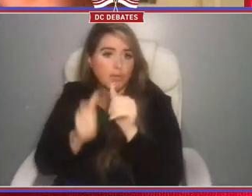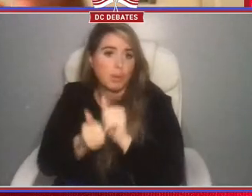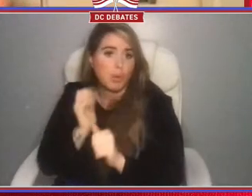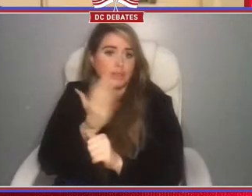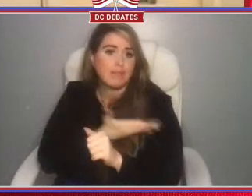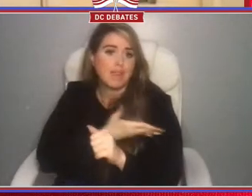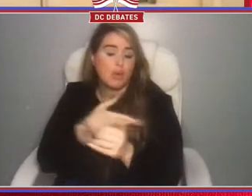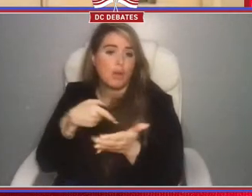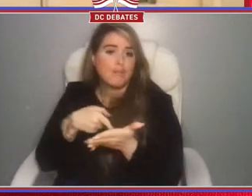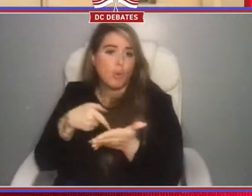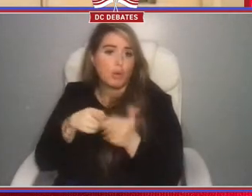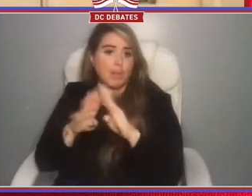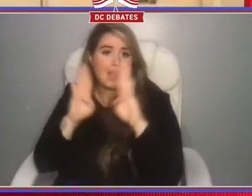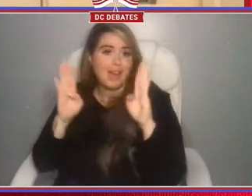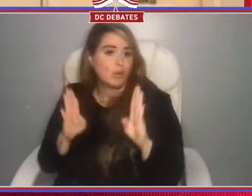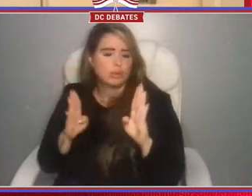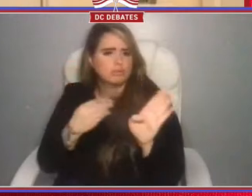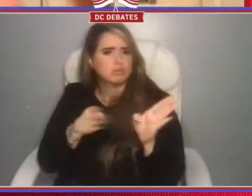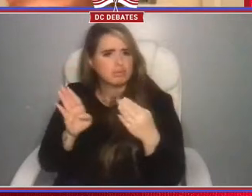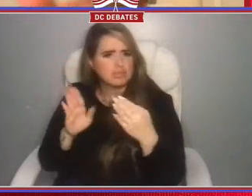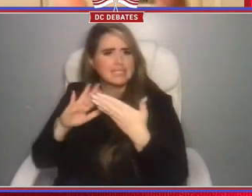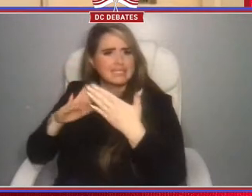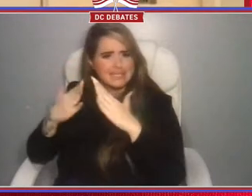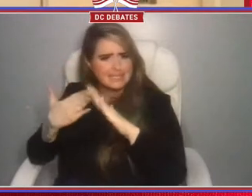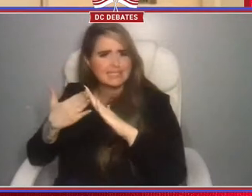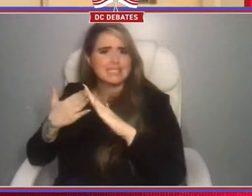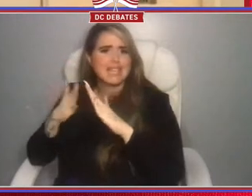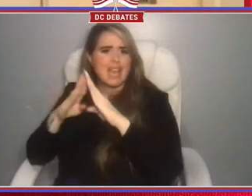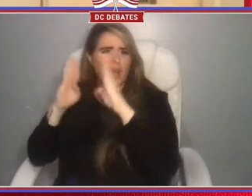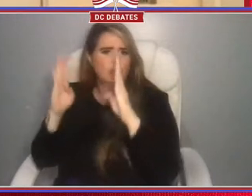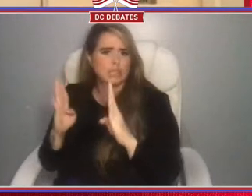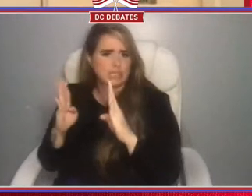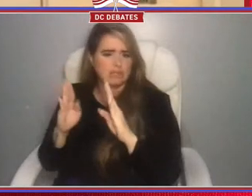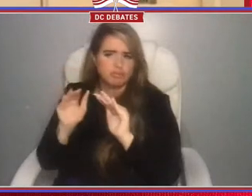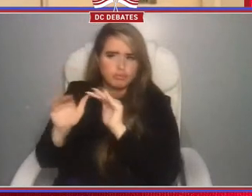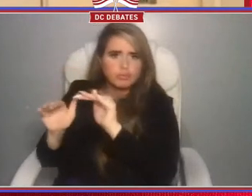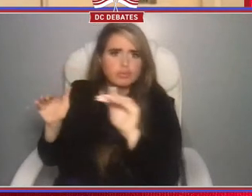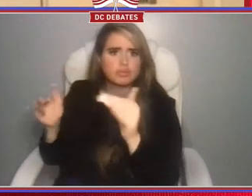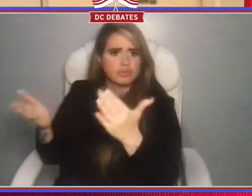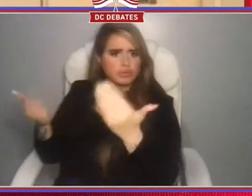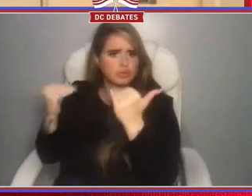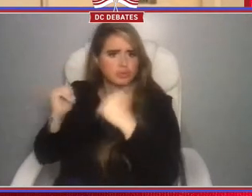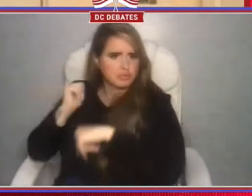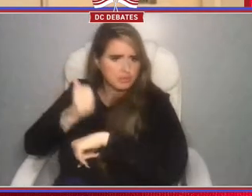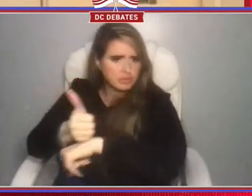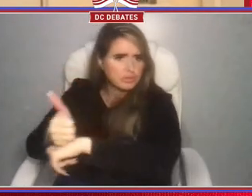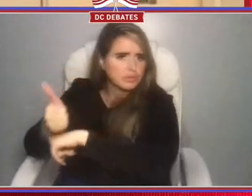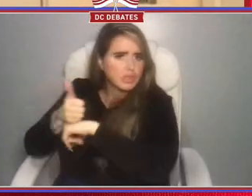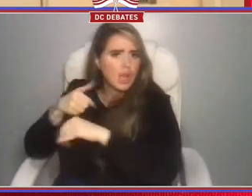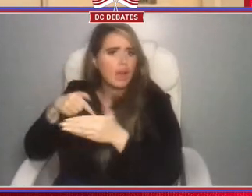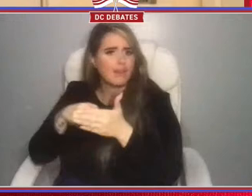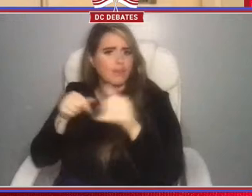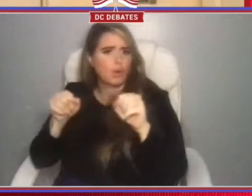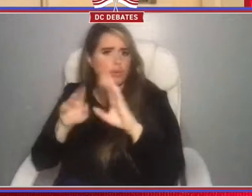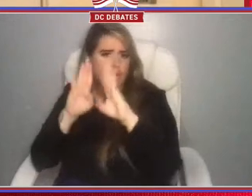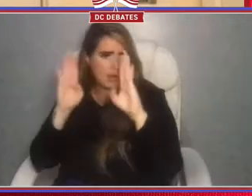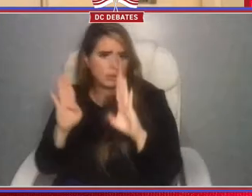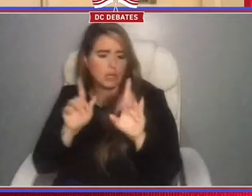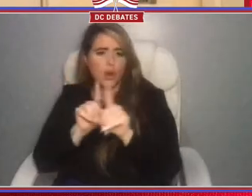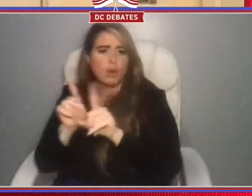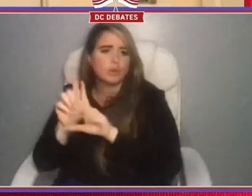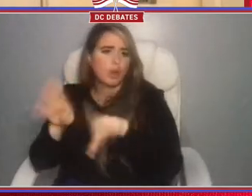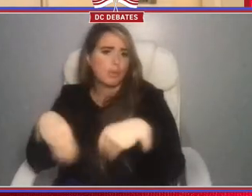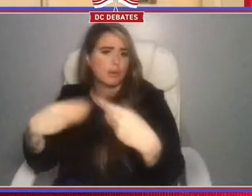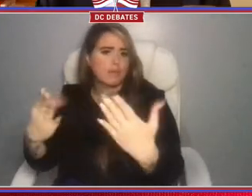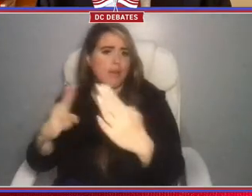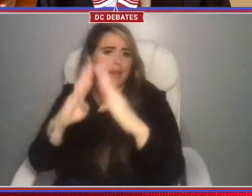housing and go into our city housing stock to provide deeply affordable housing in addition to provide housing that's